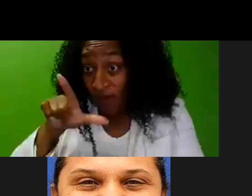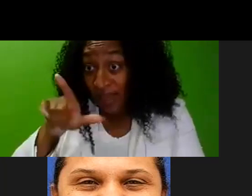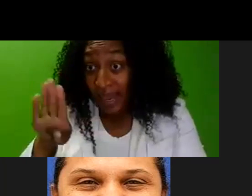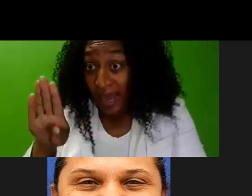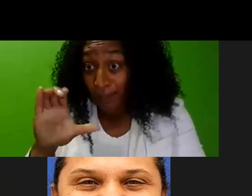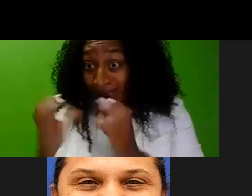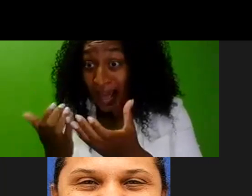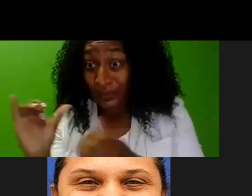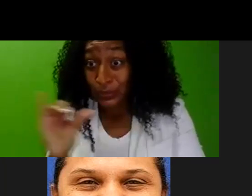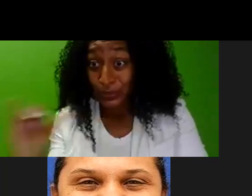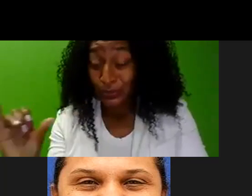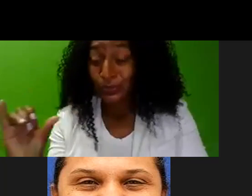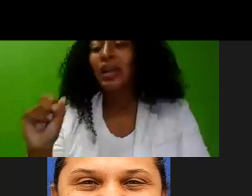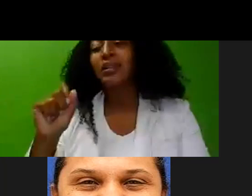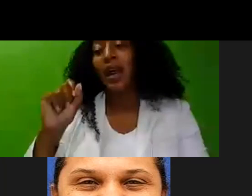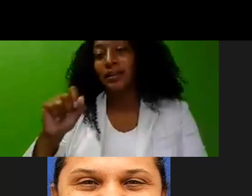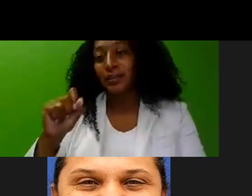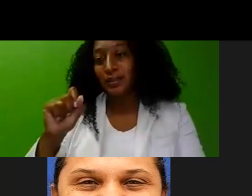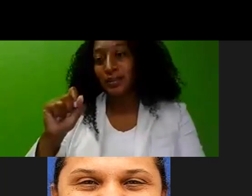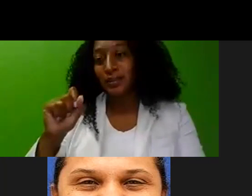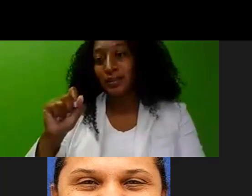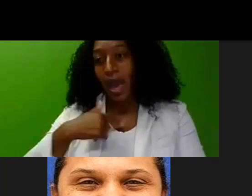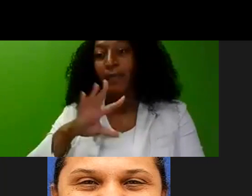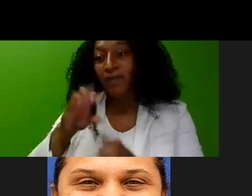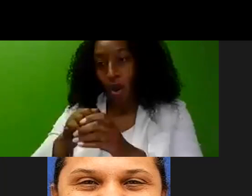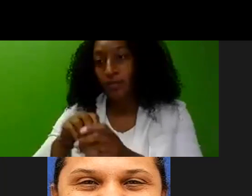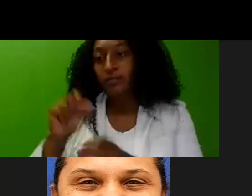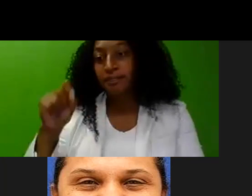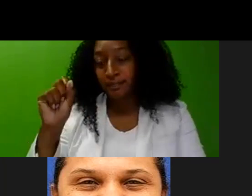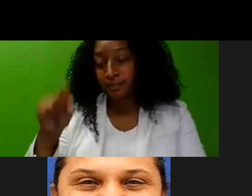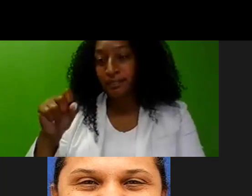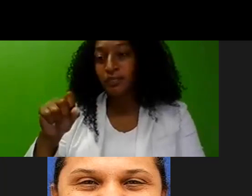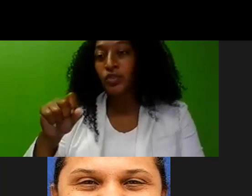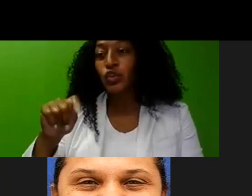I'm Tricia Temple. Yes. Okay. You're in the lab,